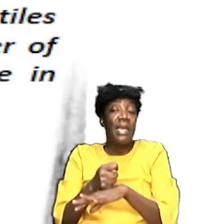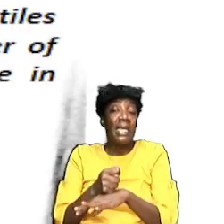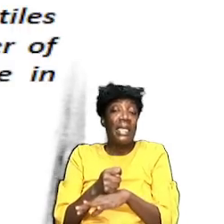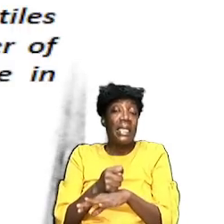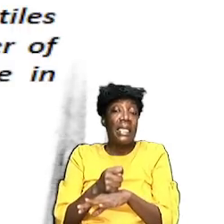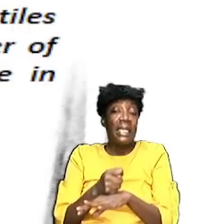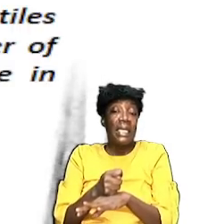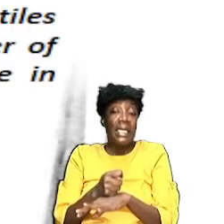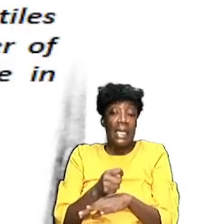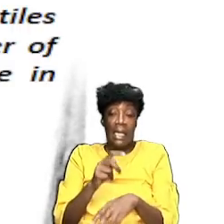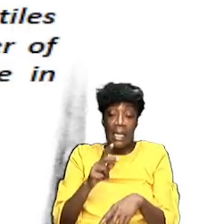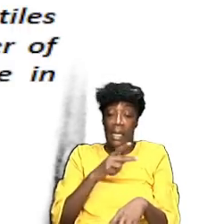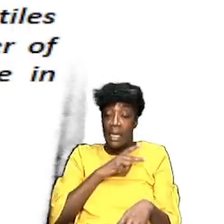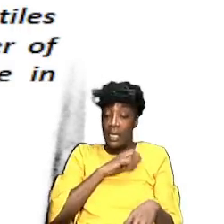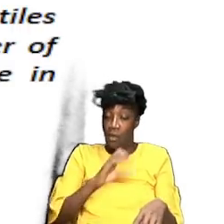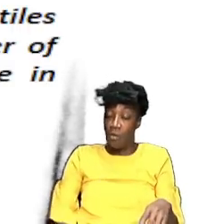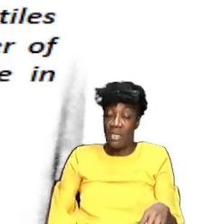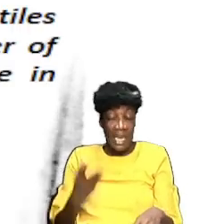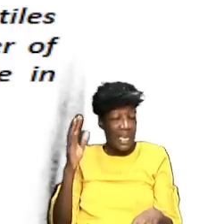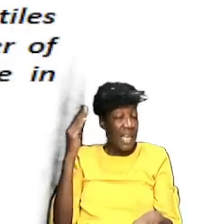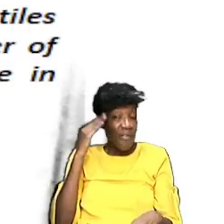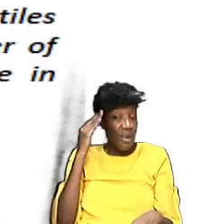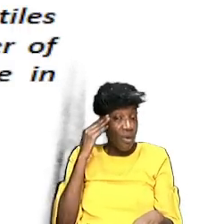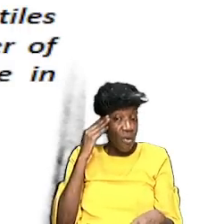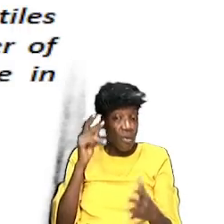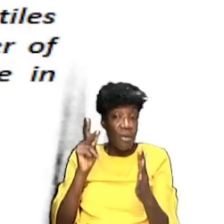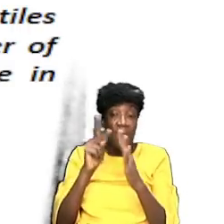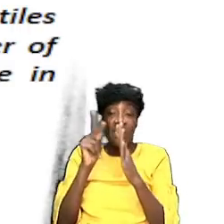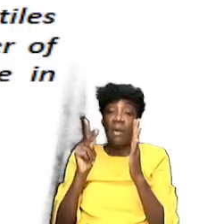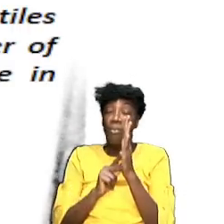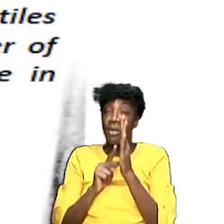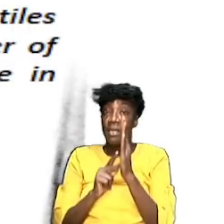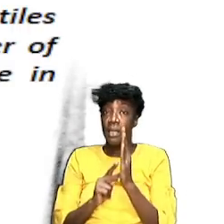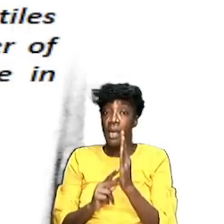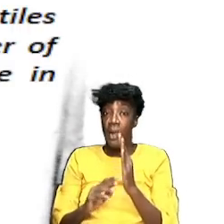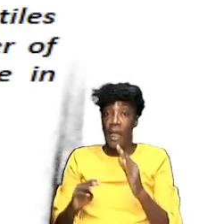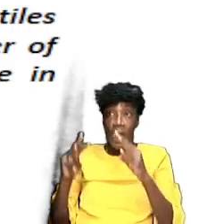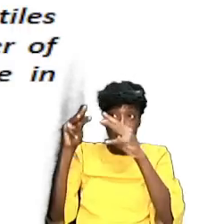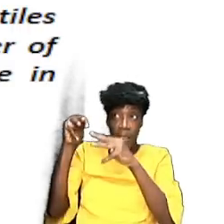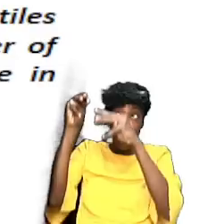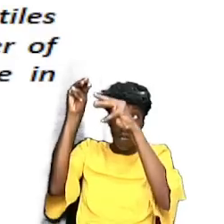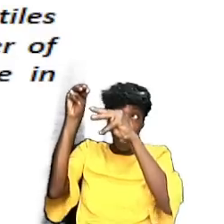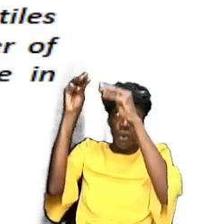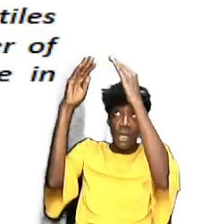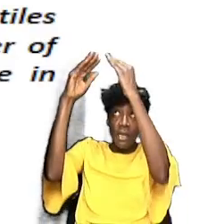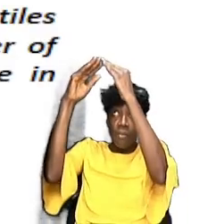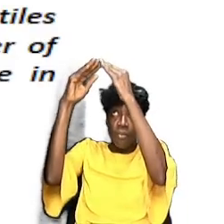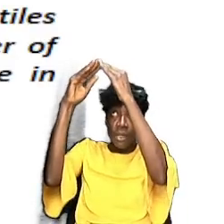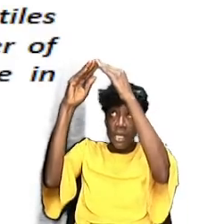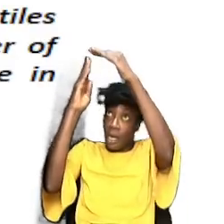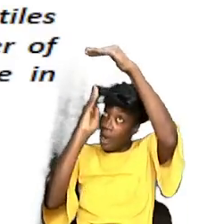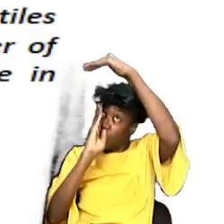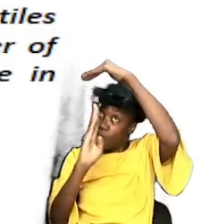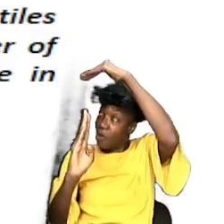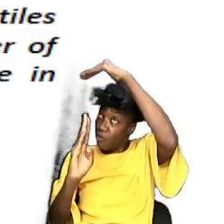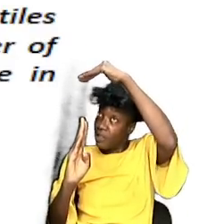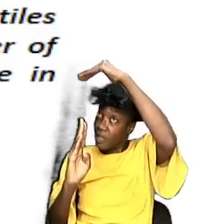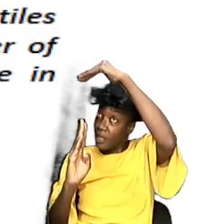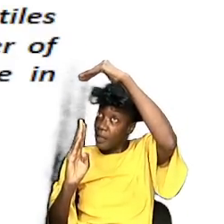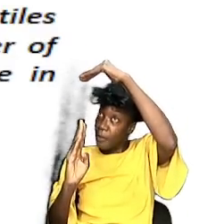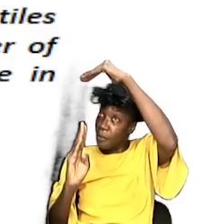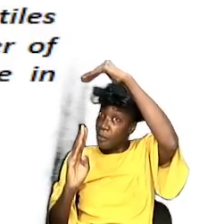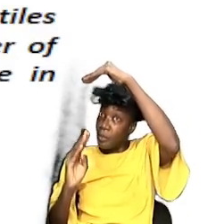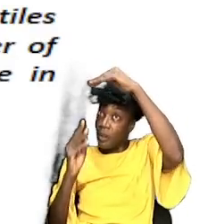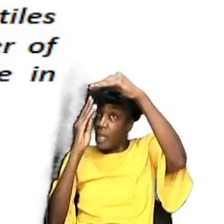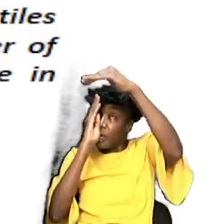there is a principle that we call the mountain peak of prophecy, where the prophets saw the peaks, but they did not see the